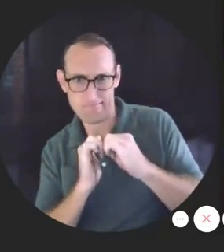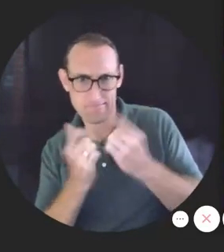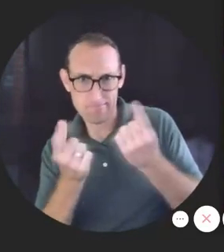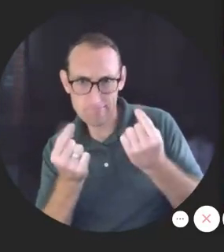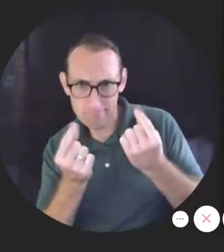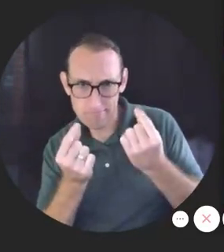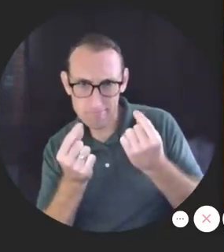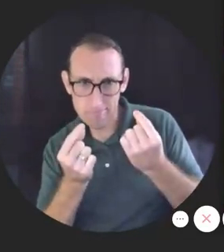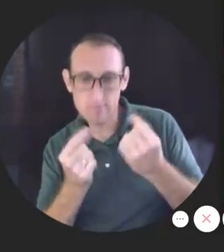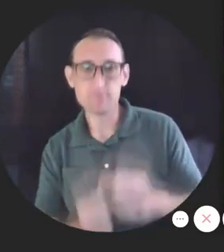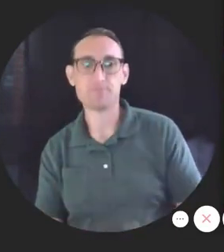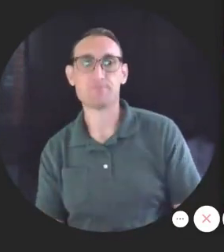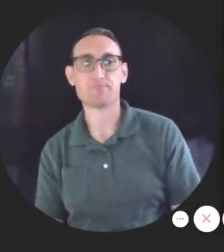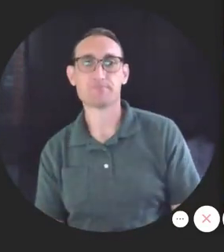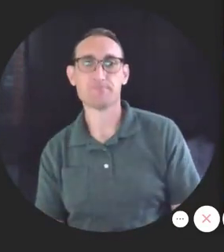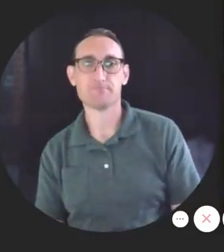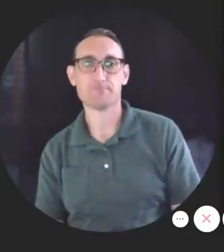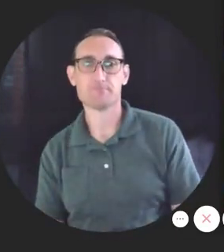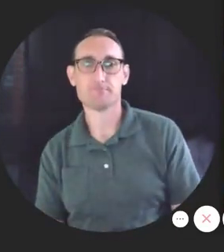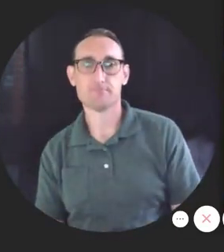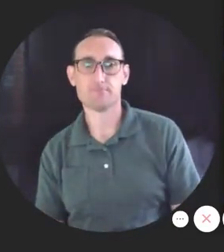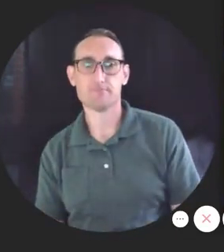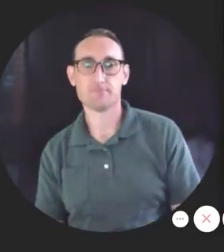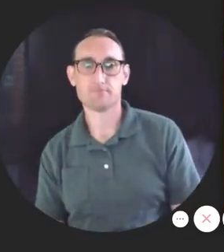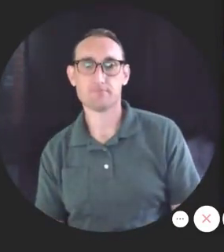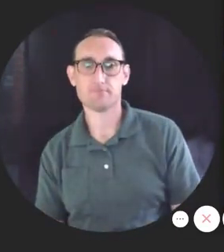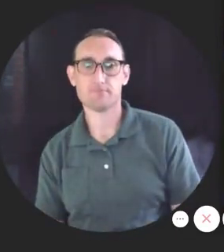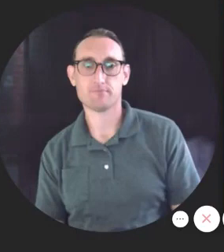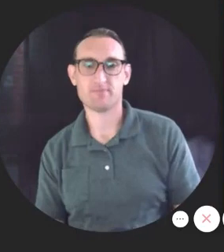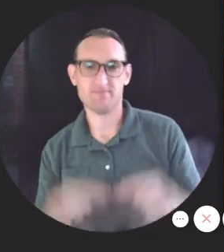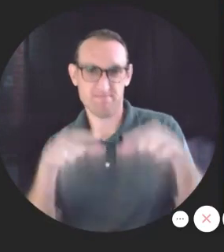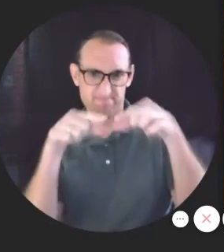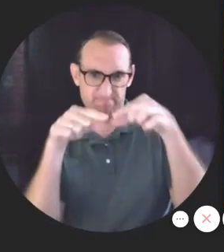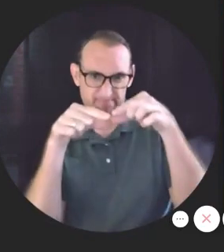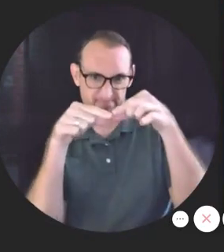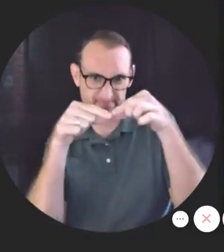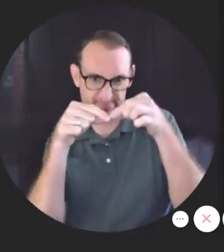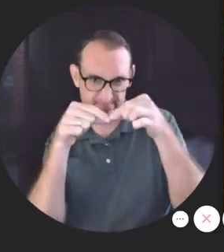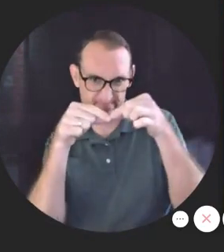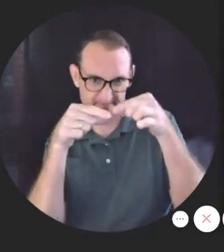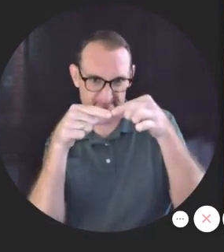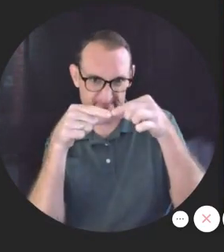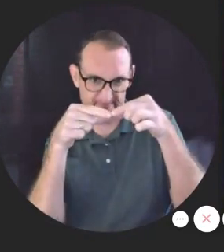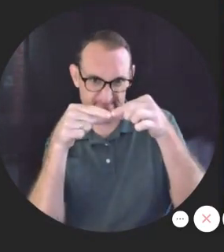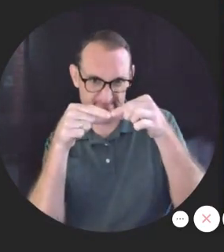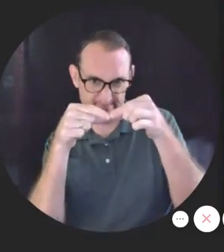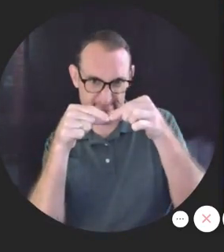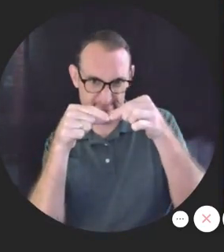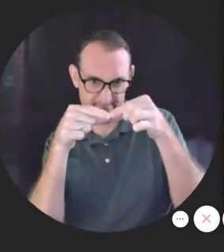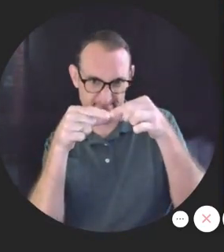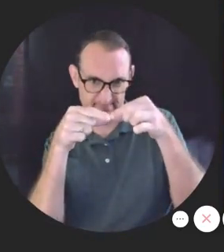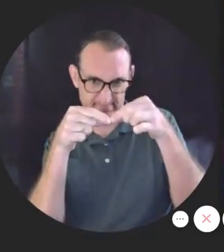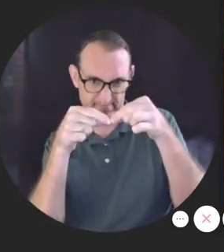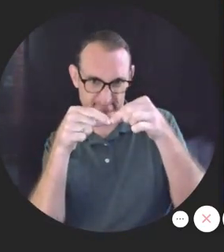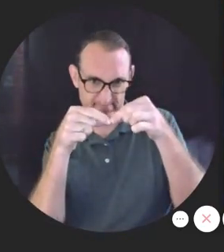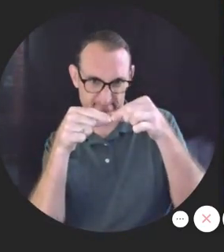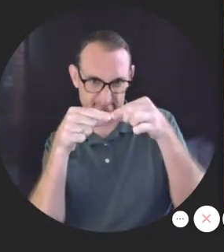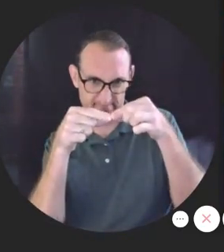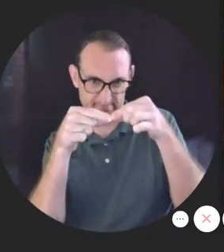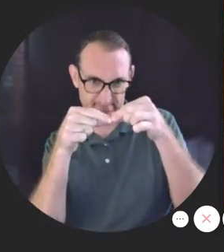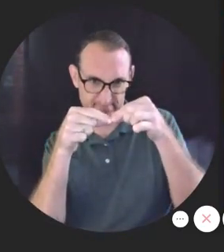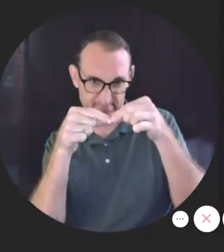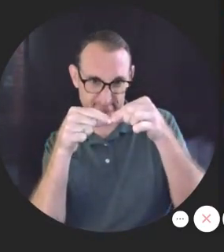again. So what you need to do is pinch. So a lot of you might remember this from last year, cutting water bottles. Pinch the